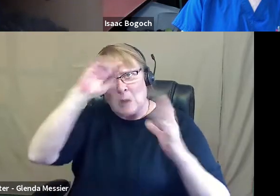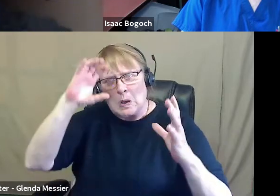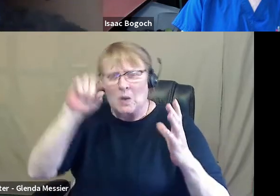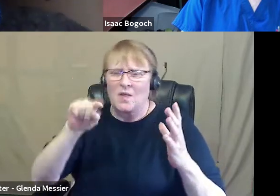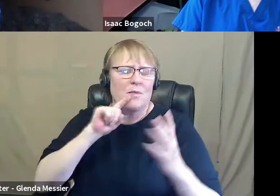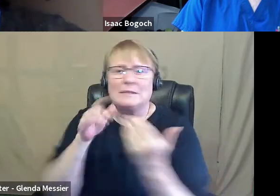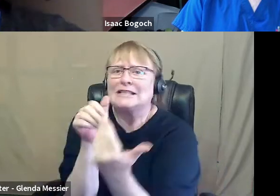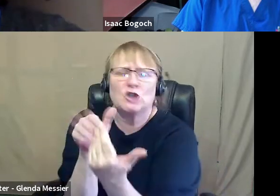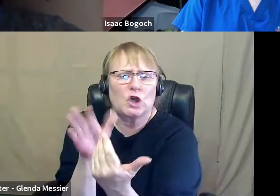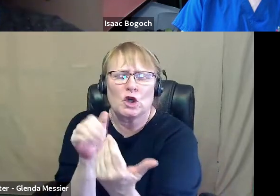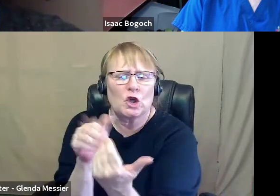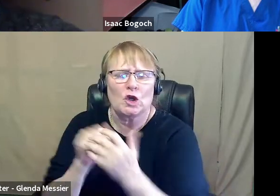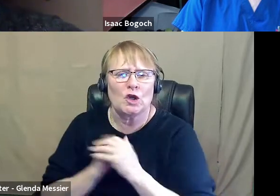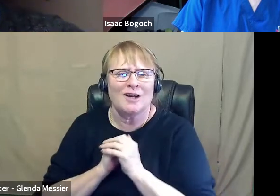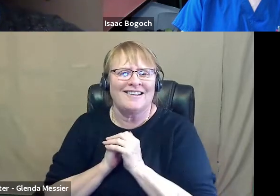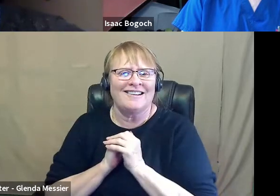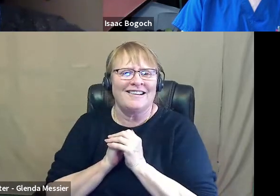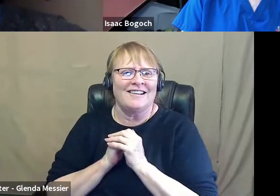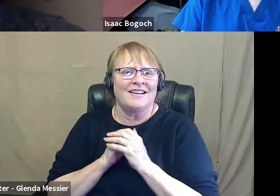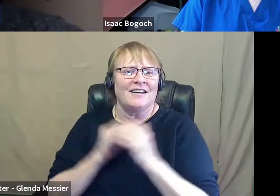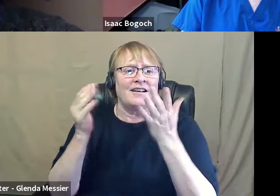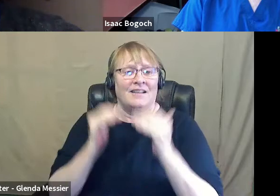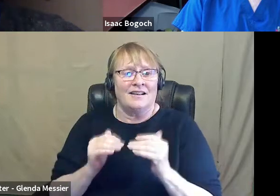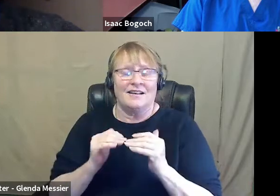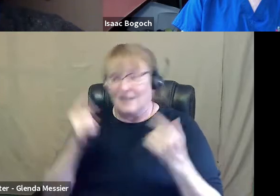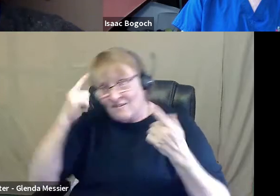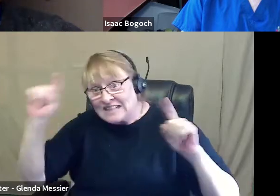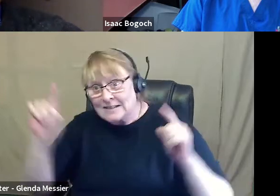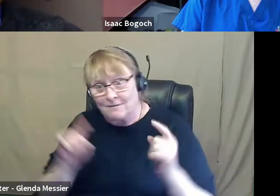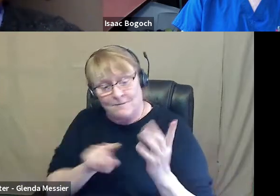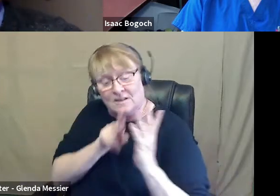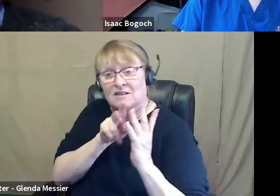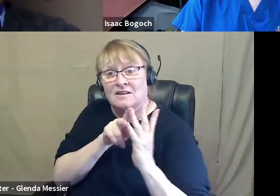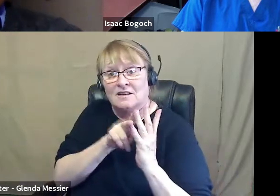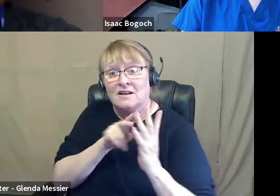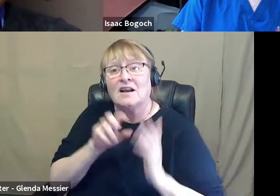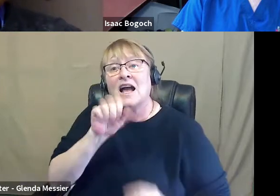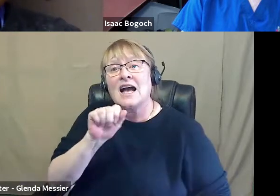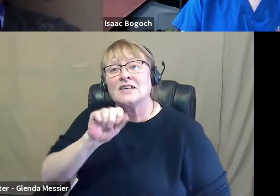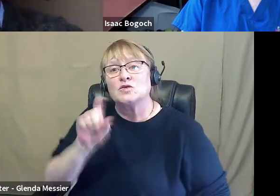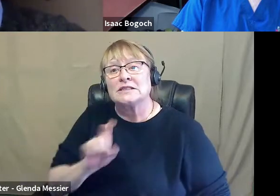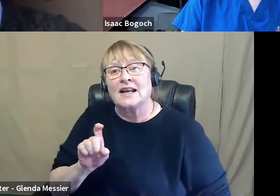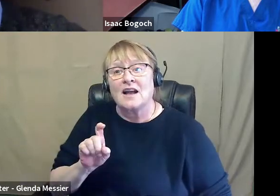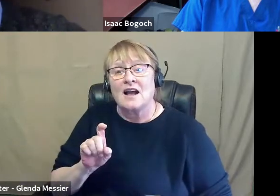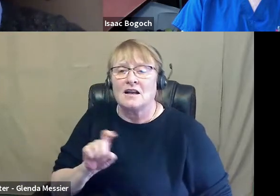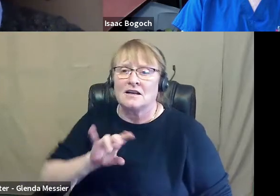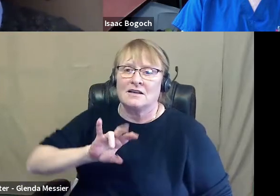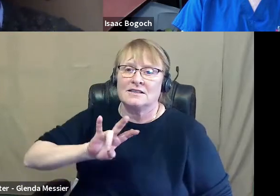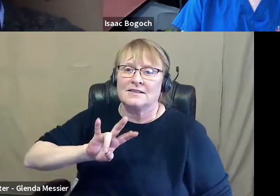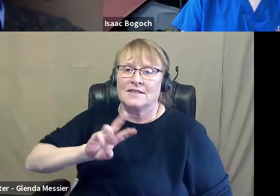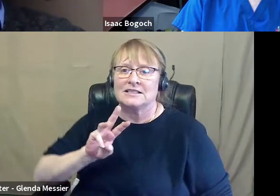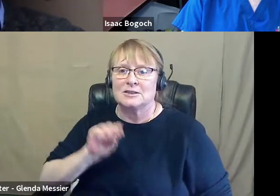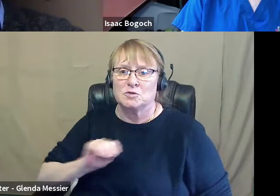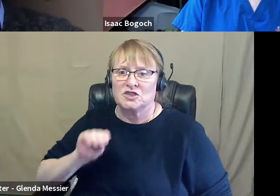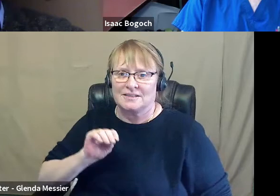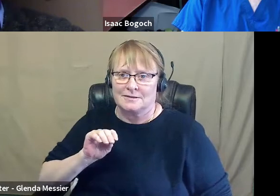much easier. Next slide, please. So how effective were they? Well, AstraZeneca came in at 76% after